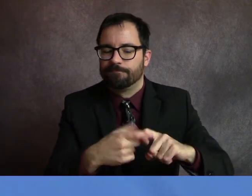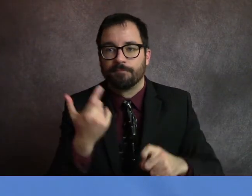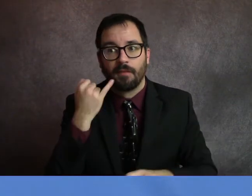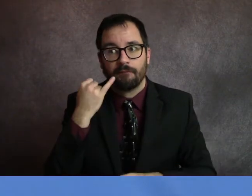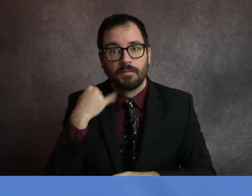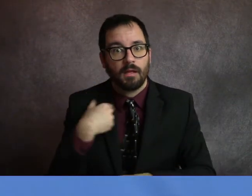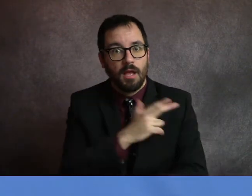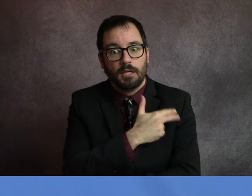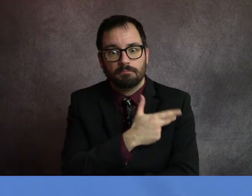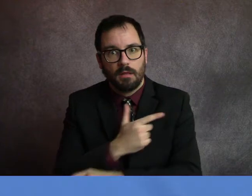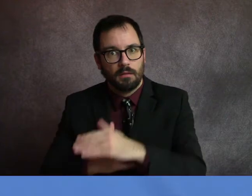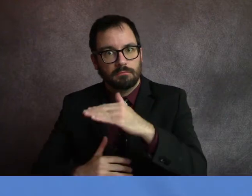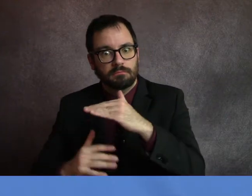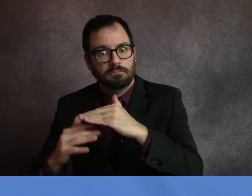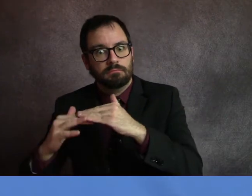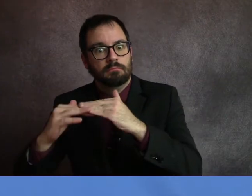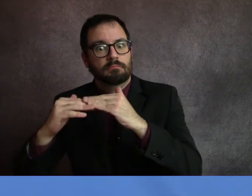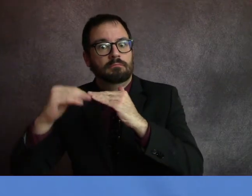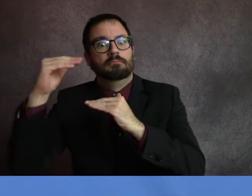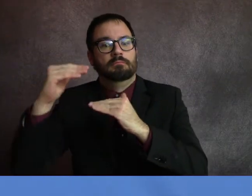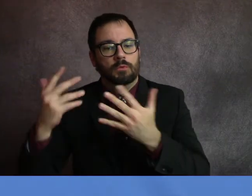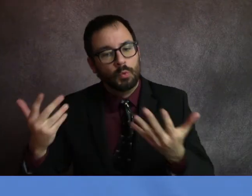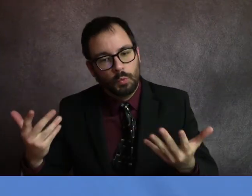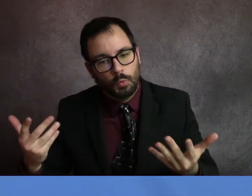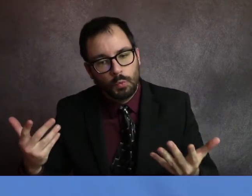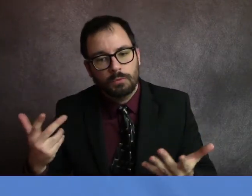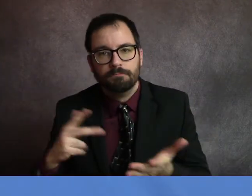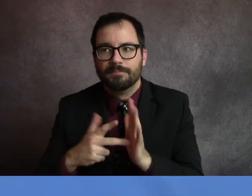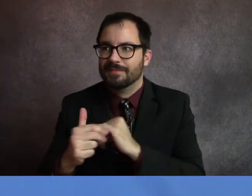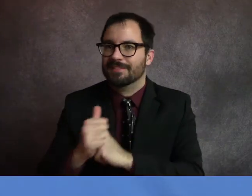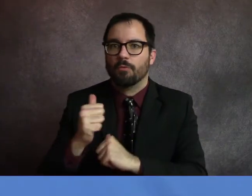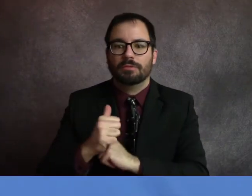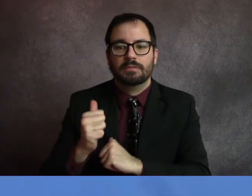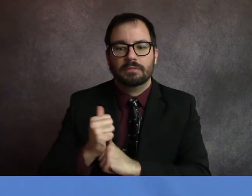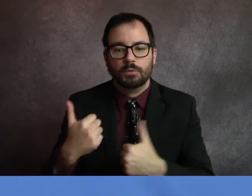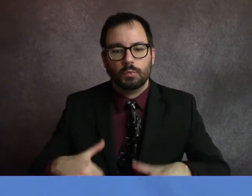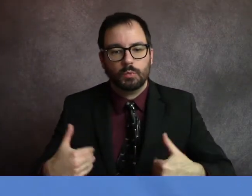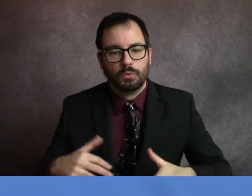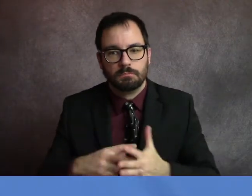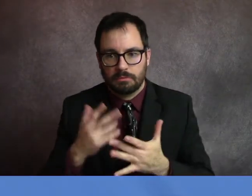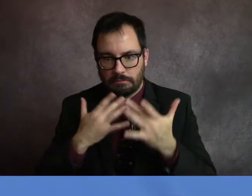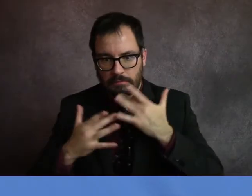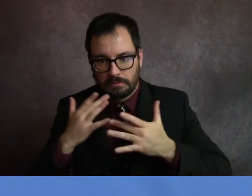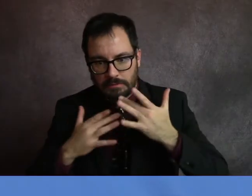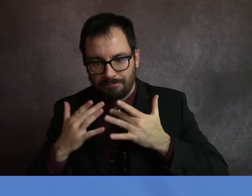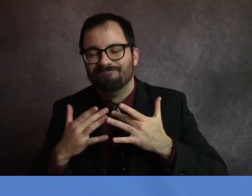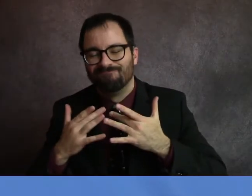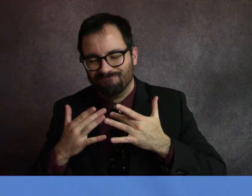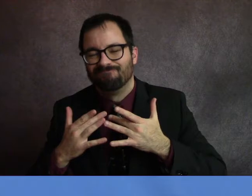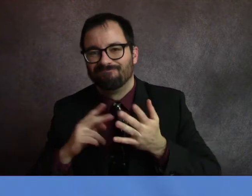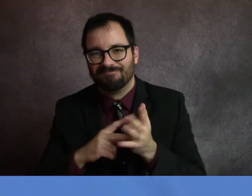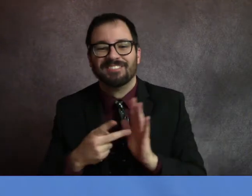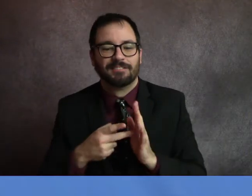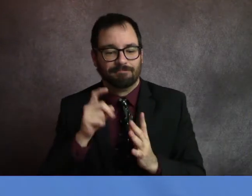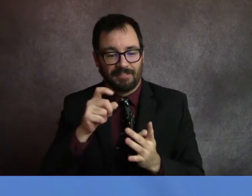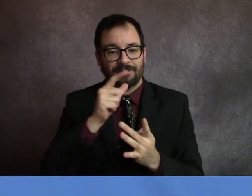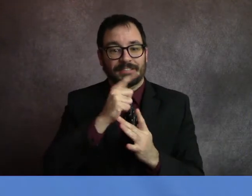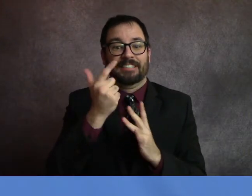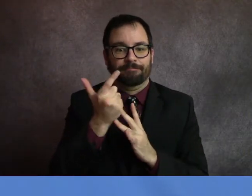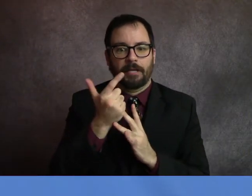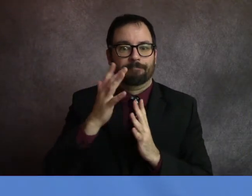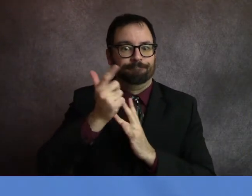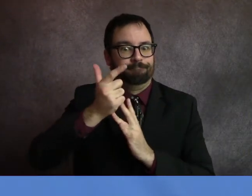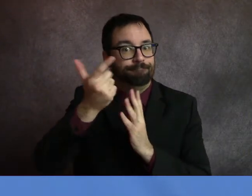we're over capacity, we're not going to wait till we're over capacity. When we get to a point where it's going to be dangerous and critical for capacity, we will have to take the next step. What about